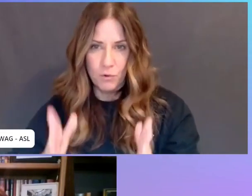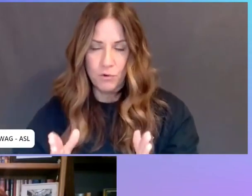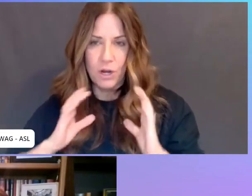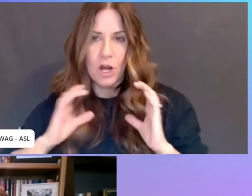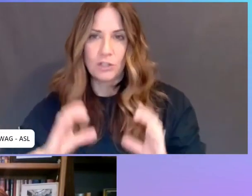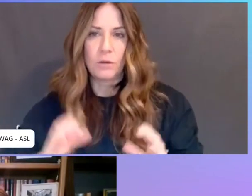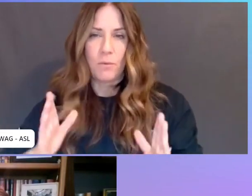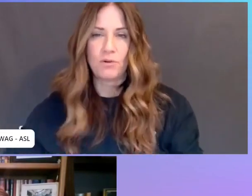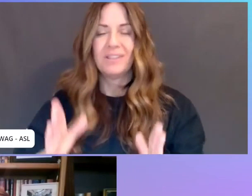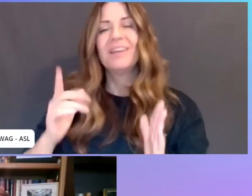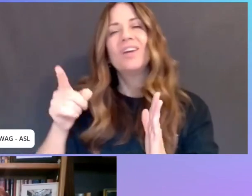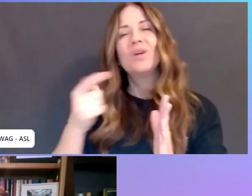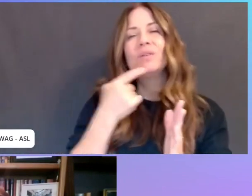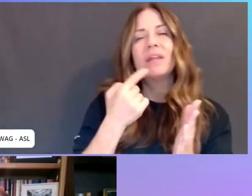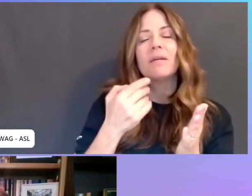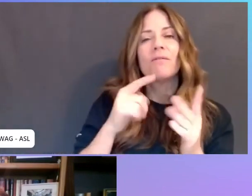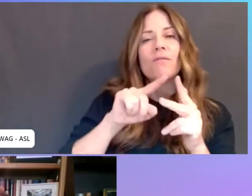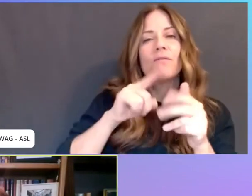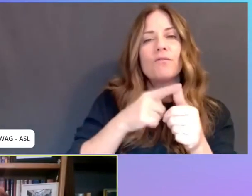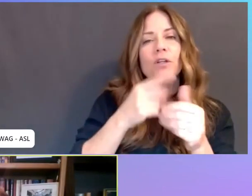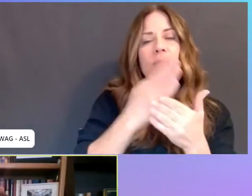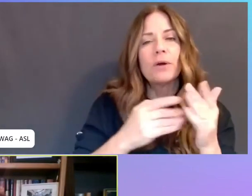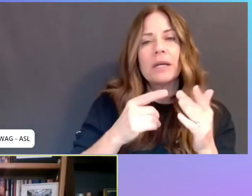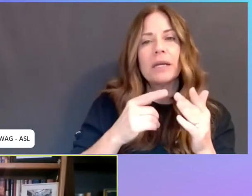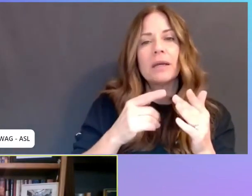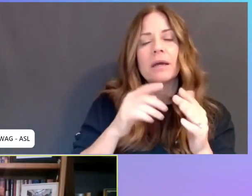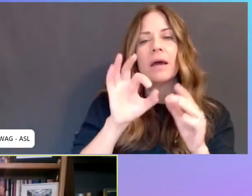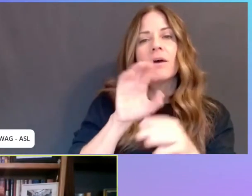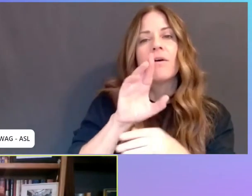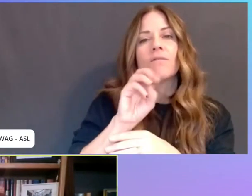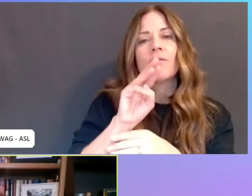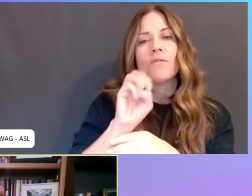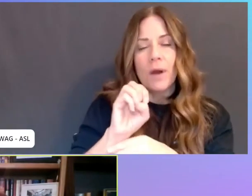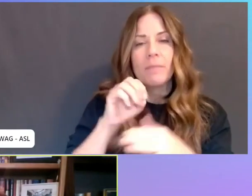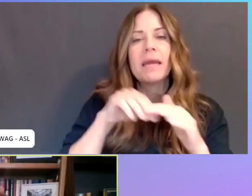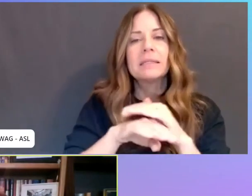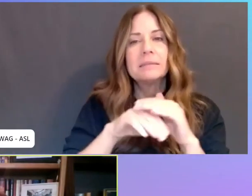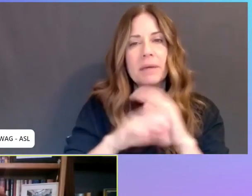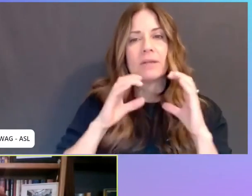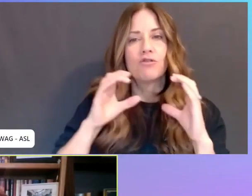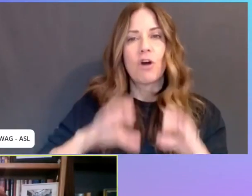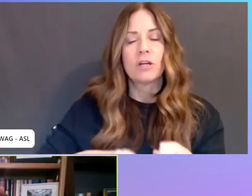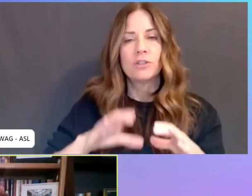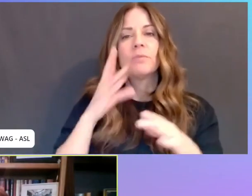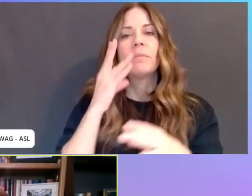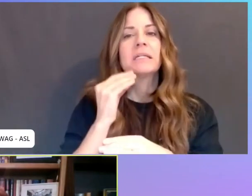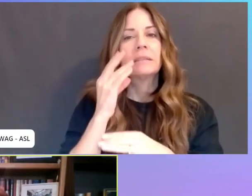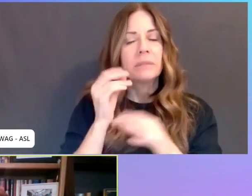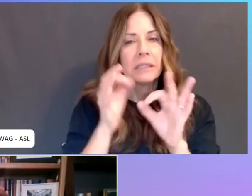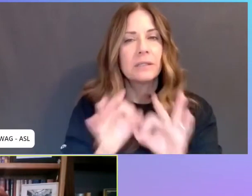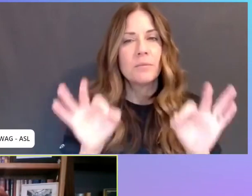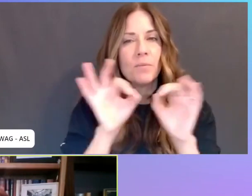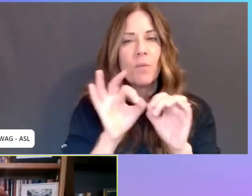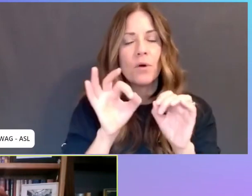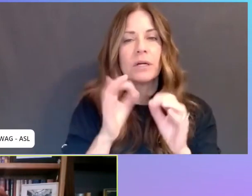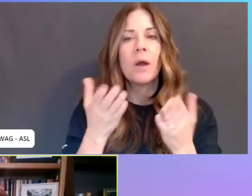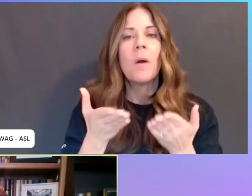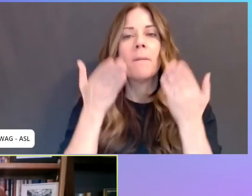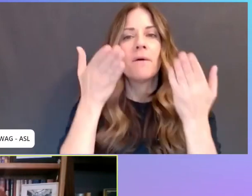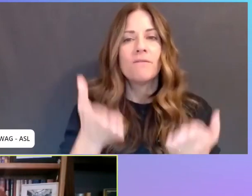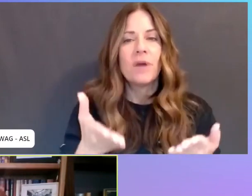Sorry, can you repeat the first part of the question? Does framing accessibility as a customer experience imperative potentially provide